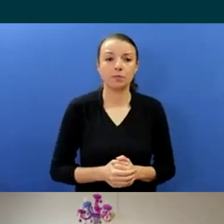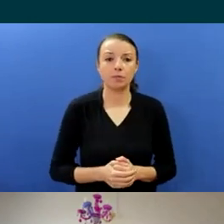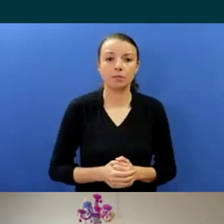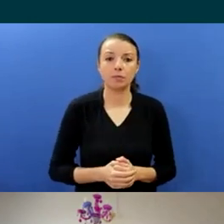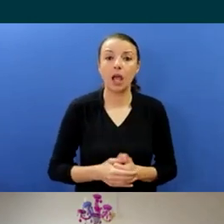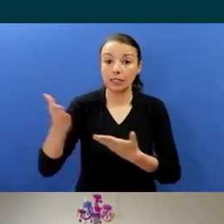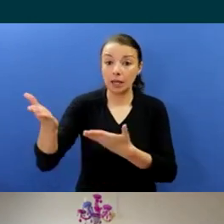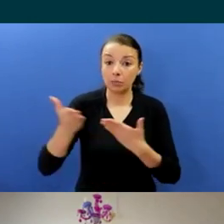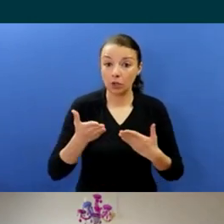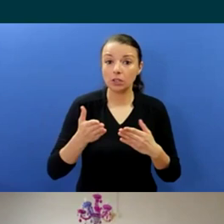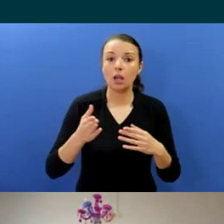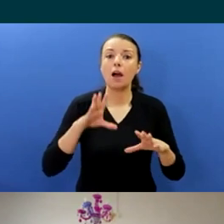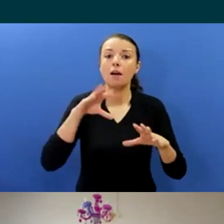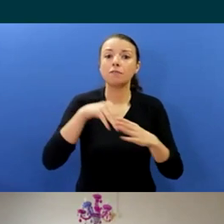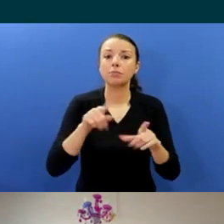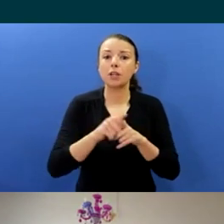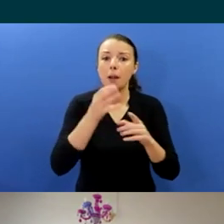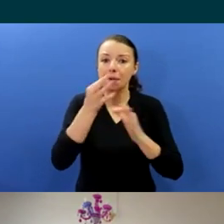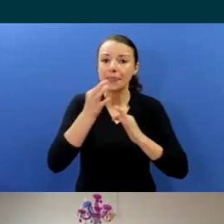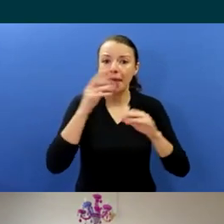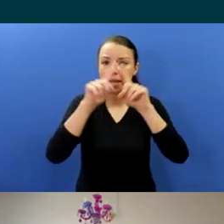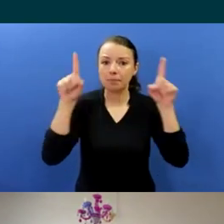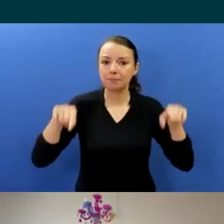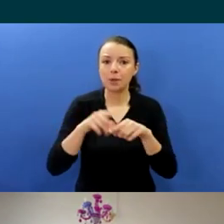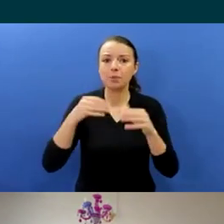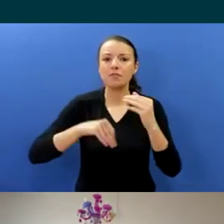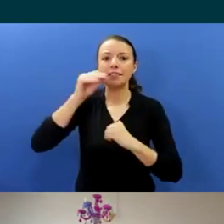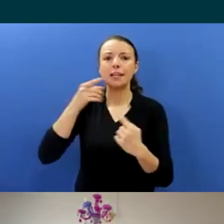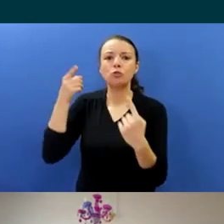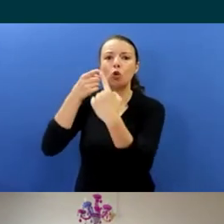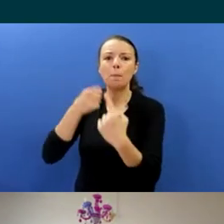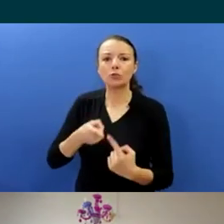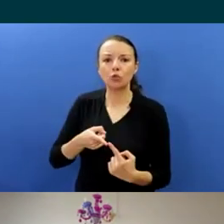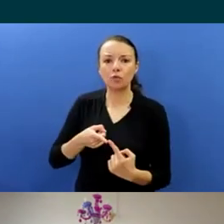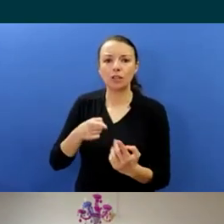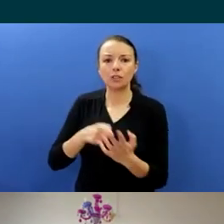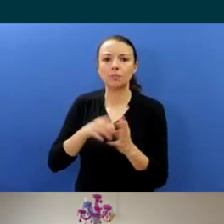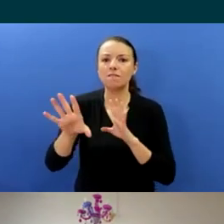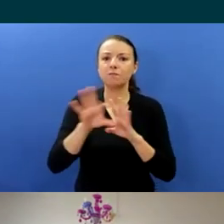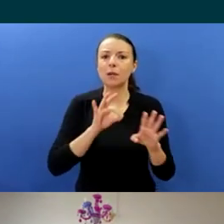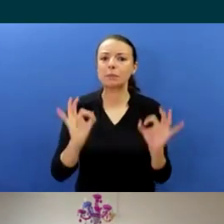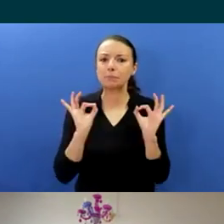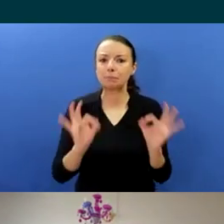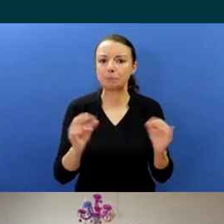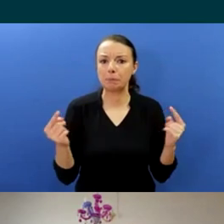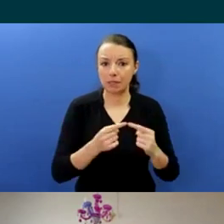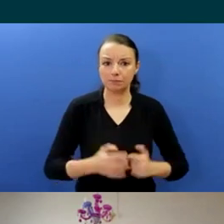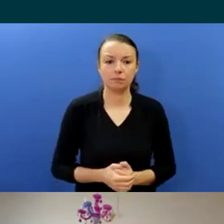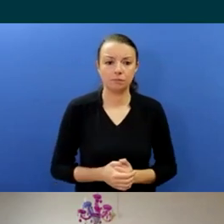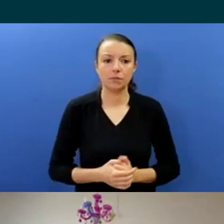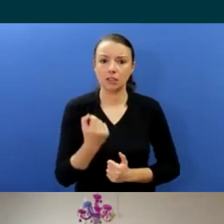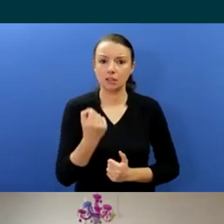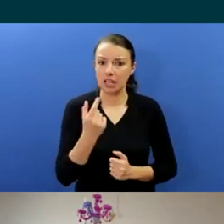the profile of the citizens. I will explain why we need to have their profile. So normally, the minimum